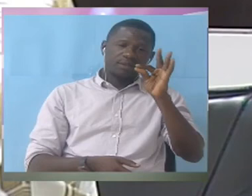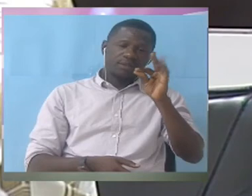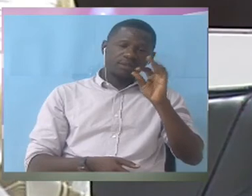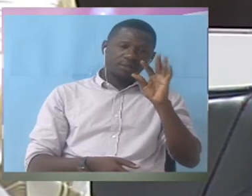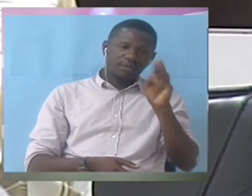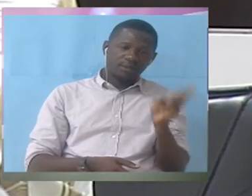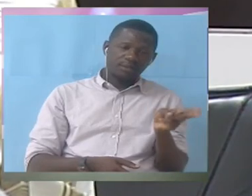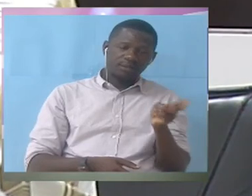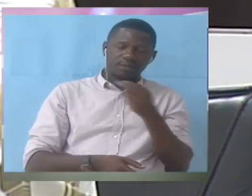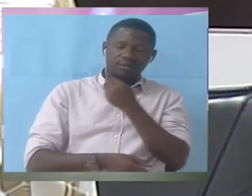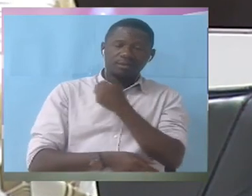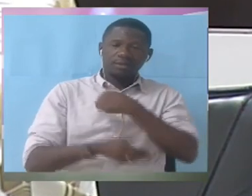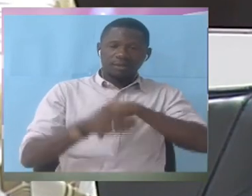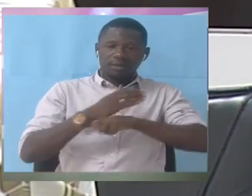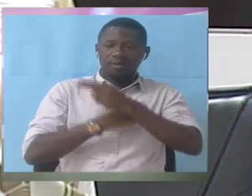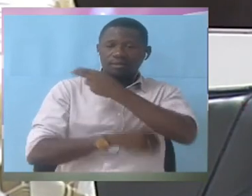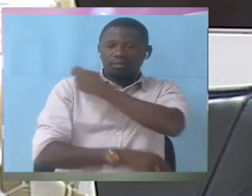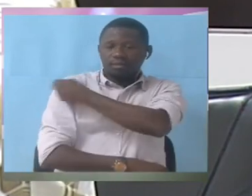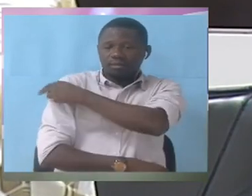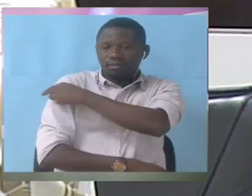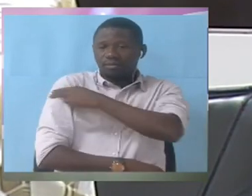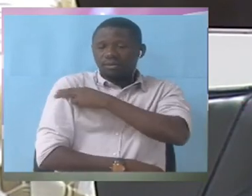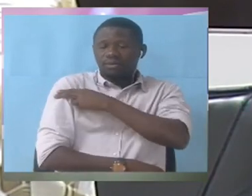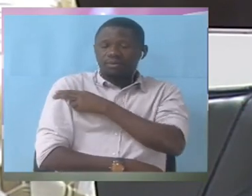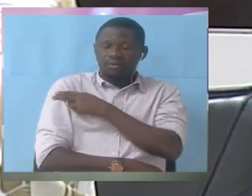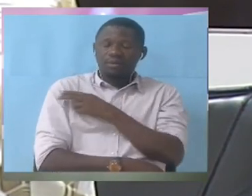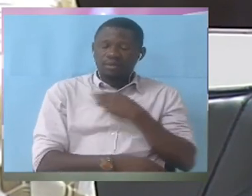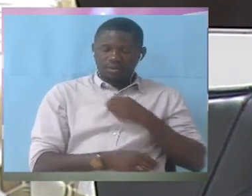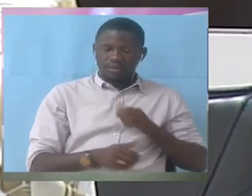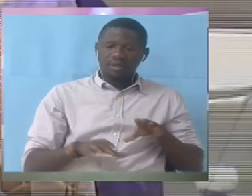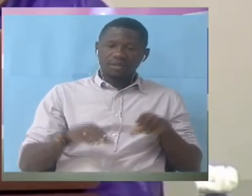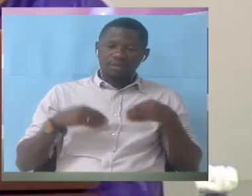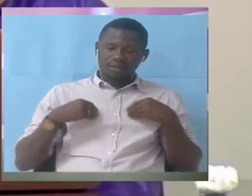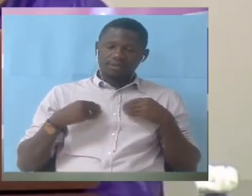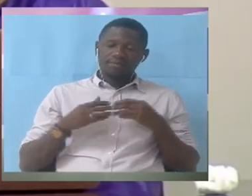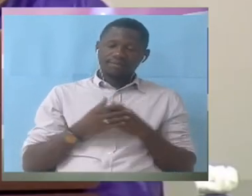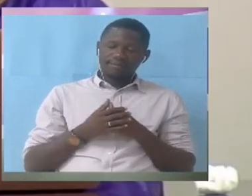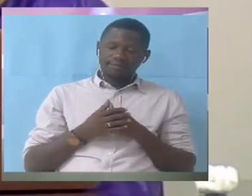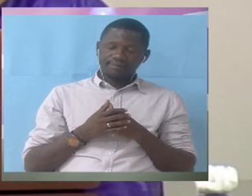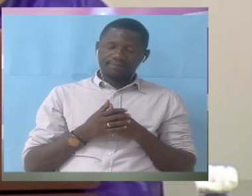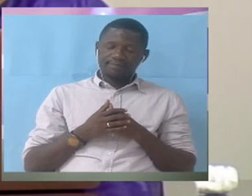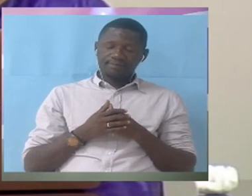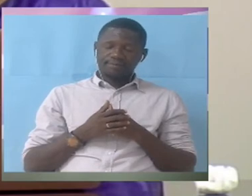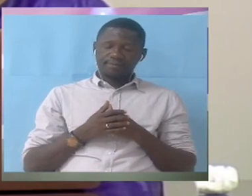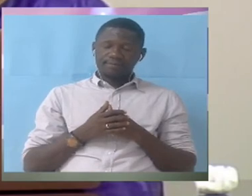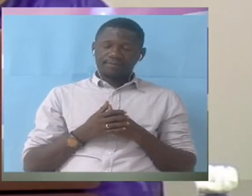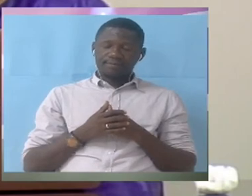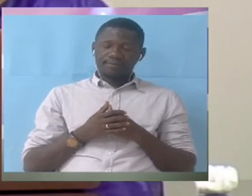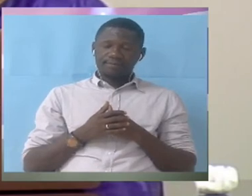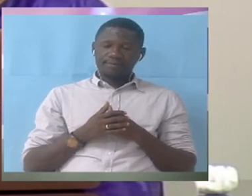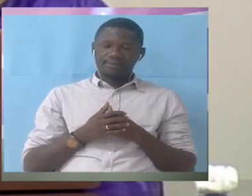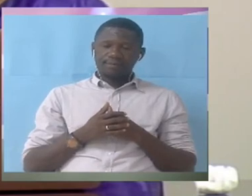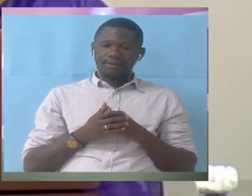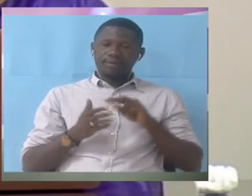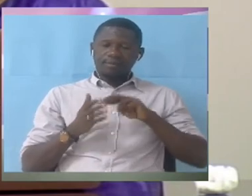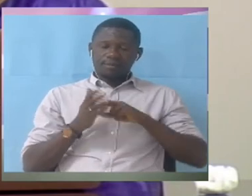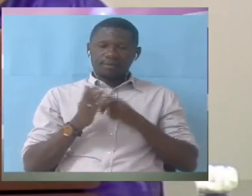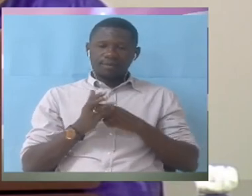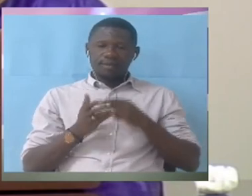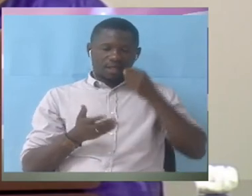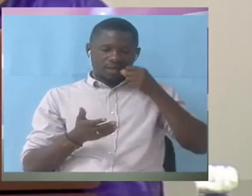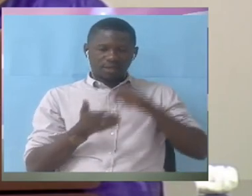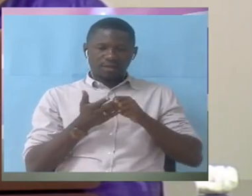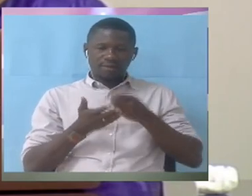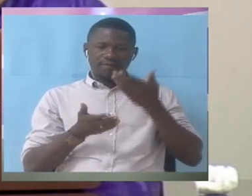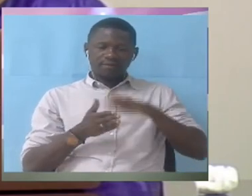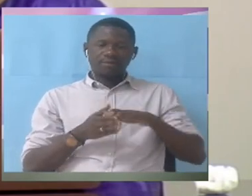Banjul. And that they conco. Non lañ def. So the letter was from an office in the Royal Victoria Hospital then.